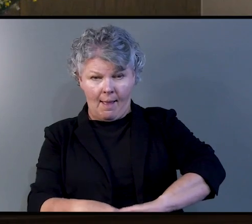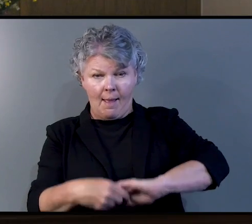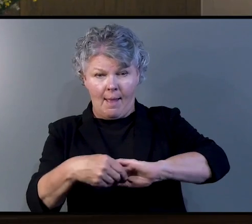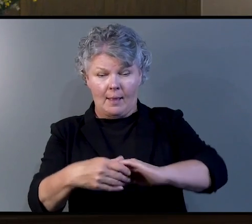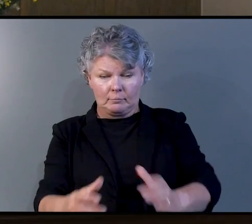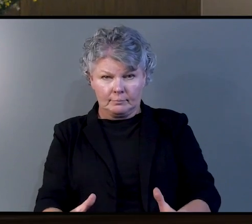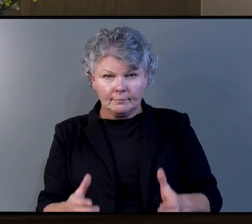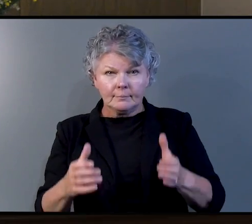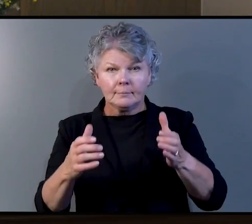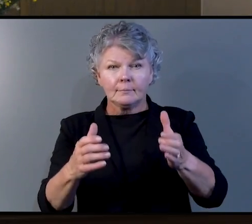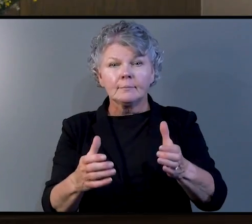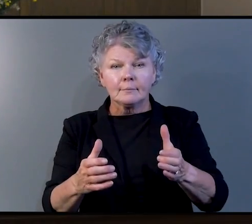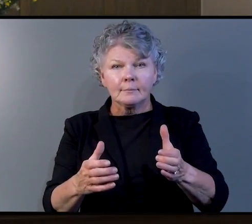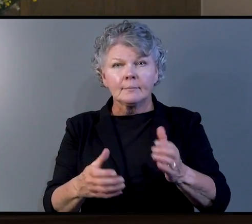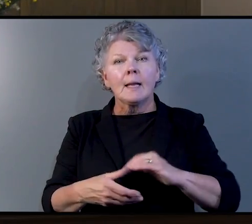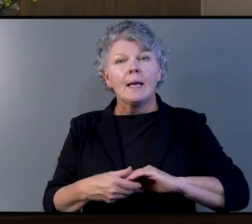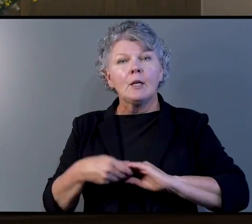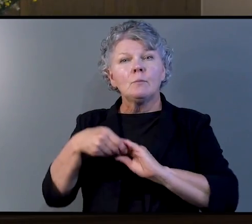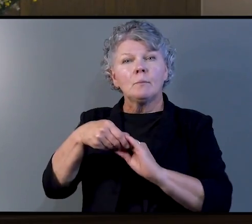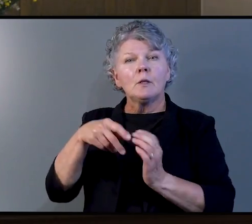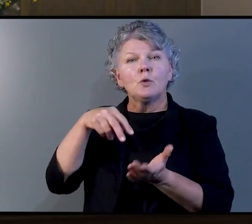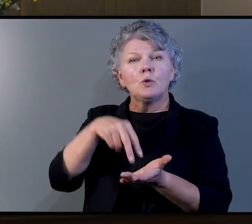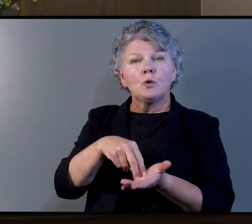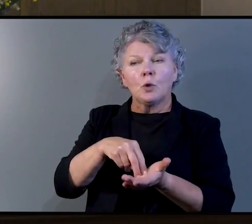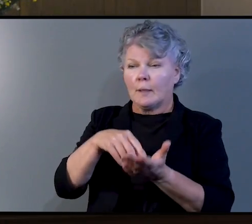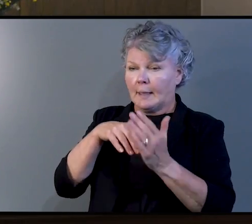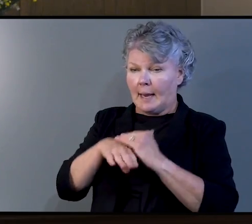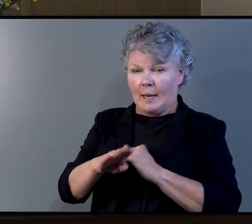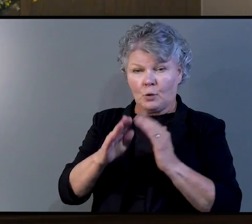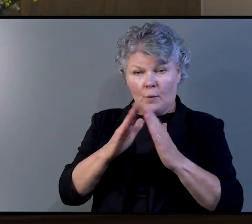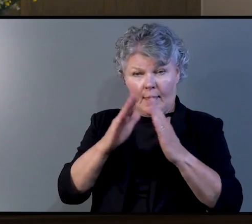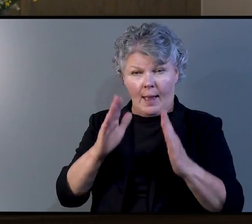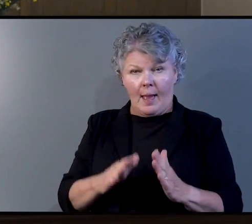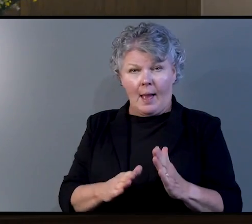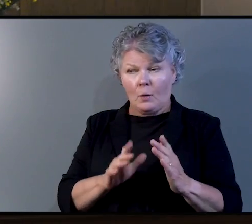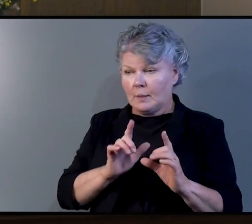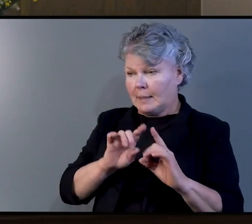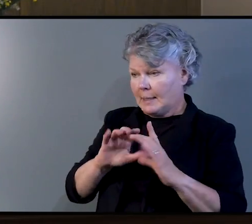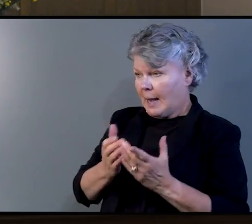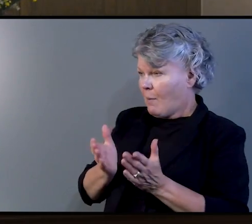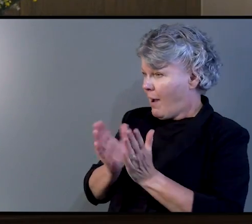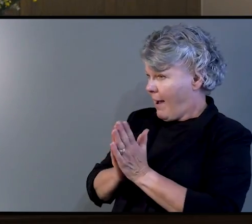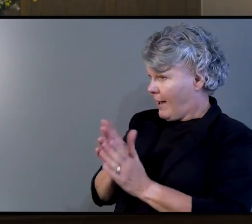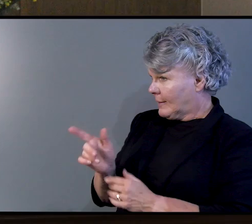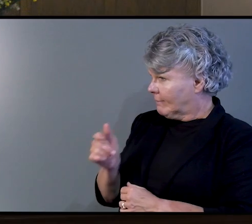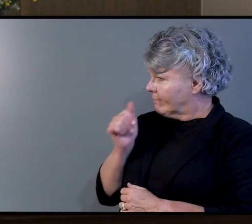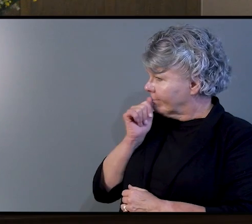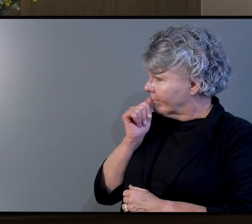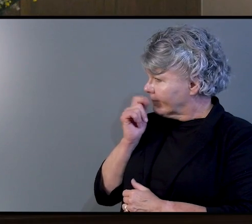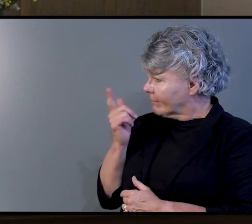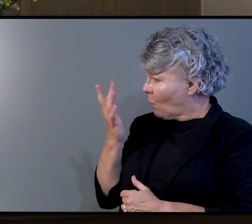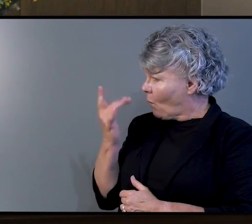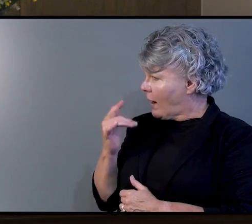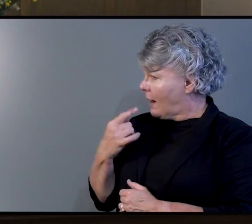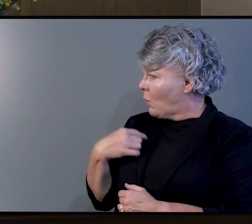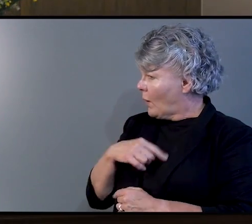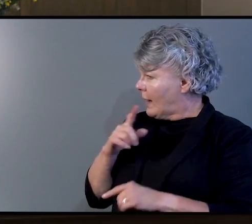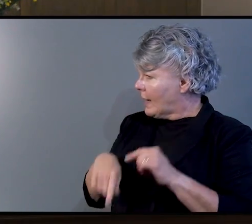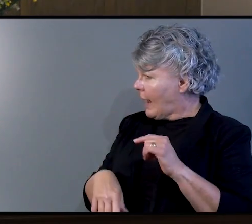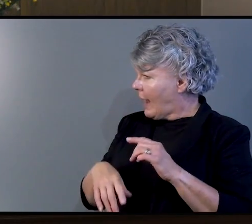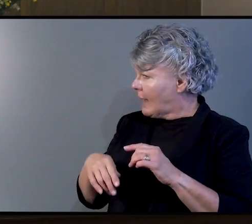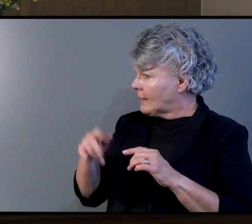him up, and he arose. And when he had entered the house, his disciples asked him privately, "Why could we not cast it